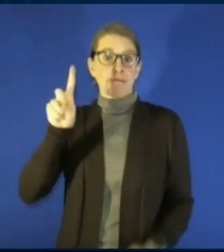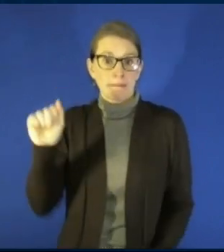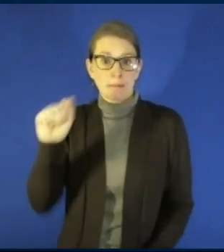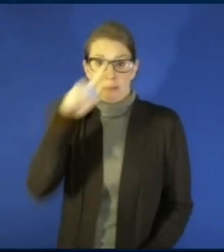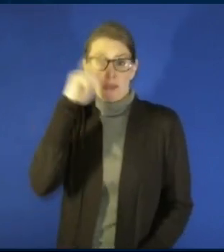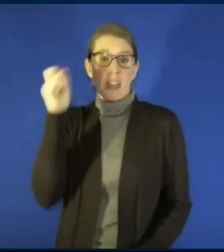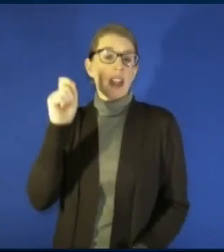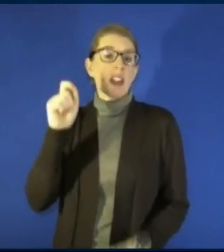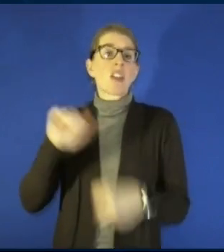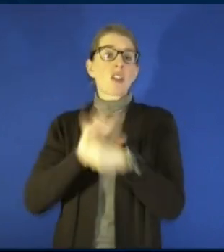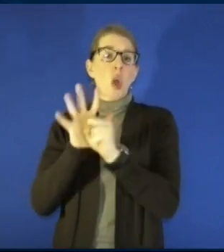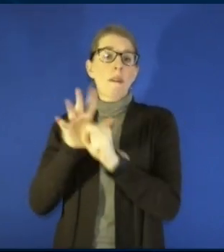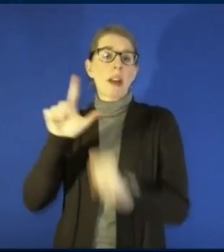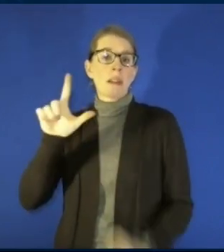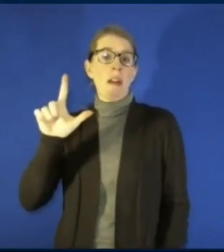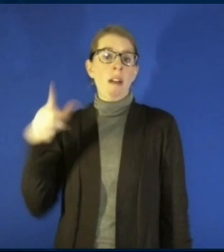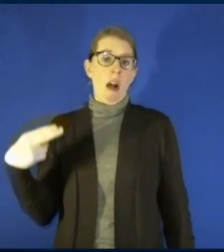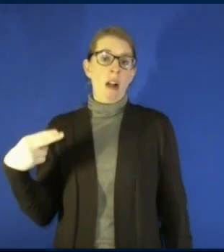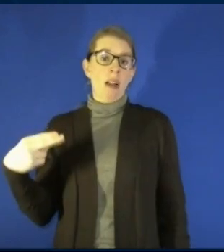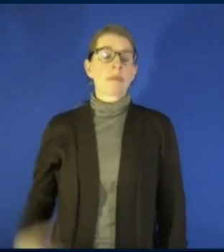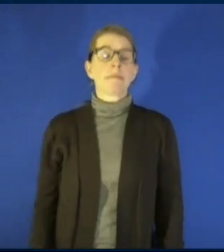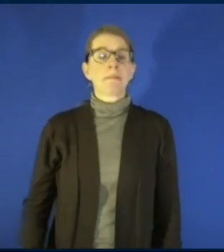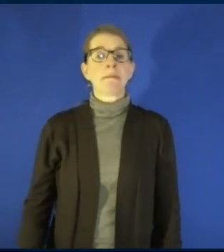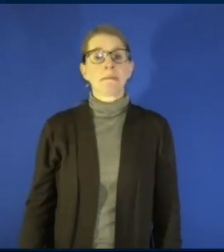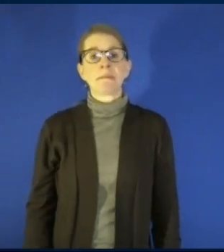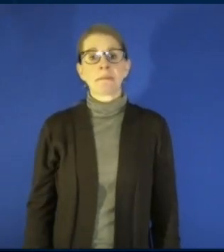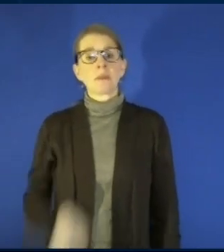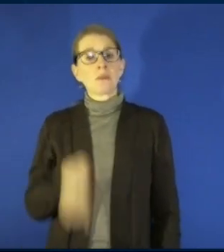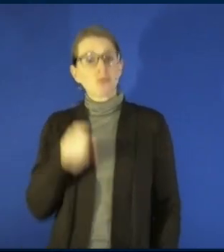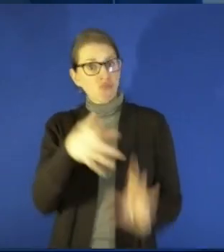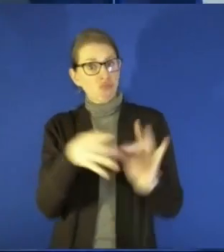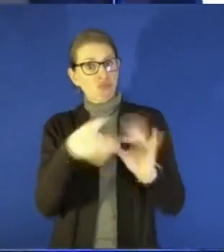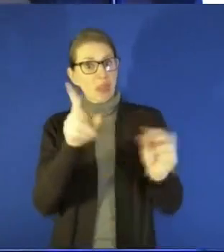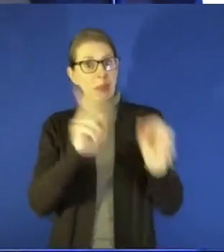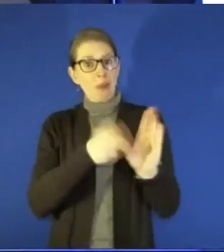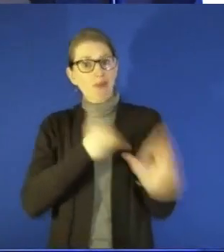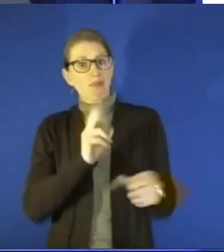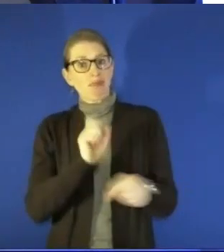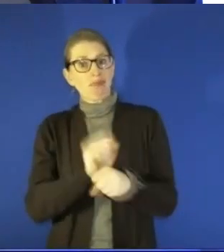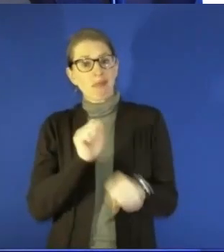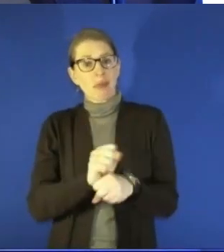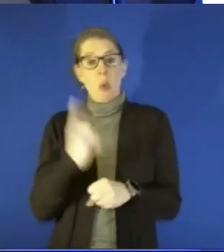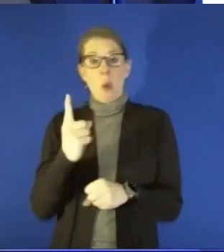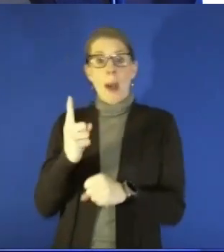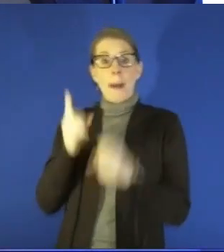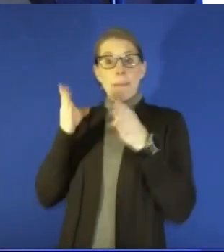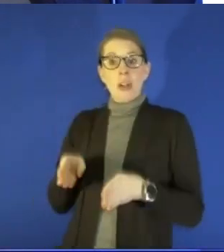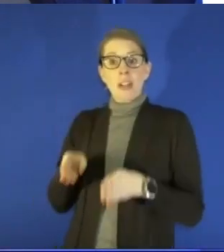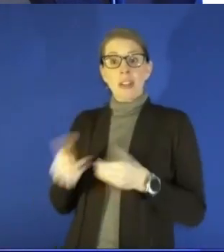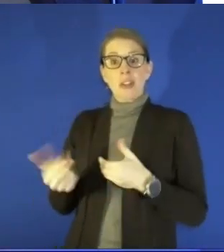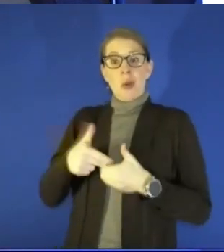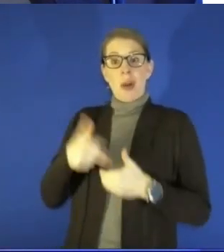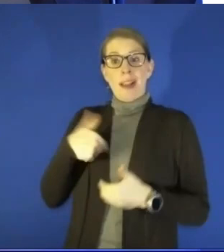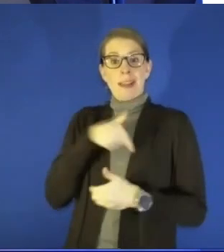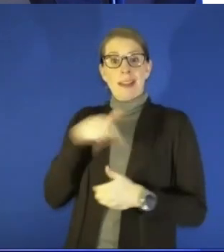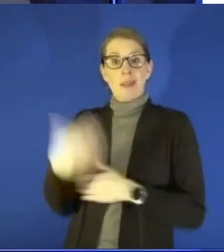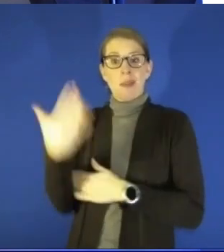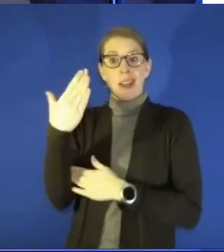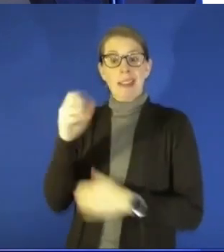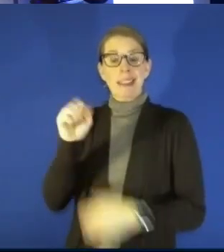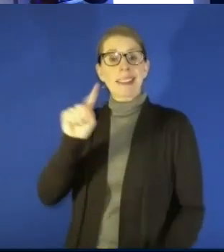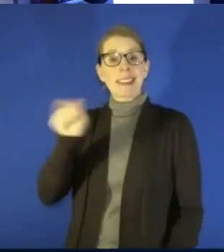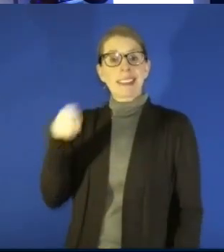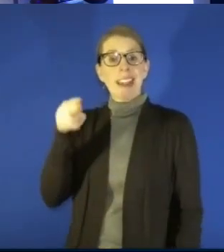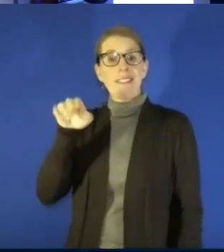haul. So you mentioned that people having to quit their jobs. And one of those people is joining us this morning. Stephanie, good morning to